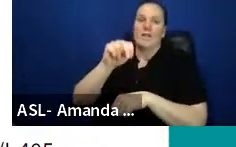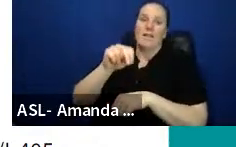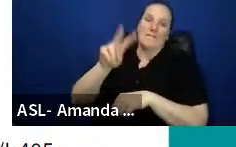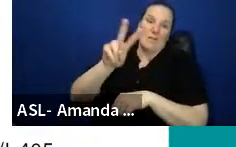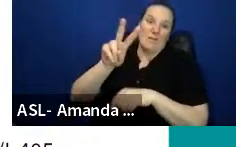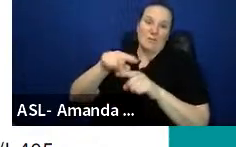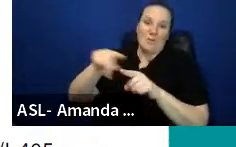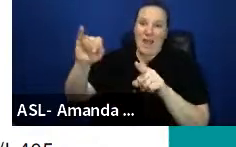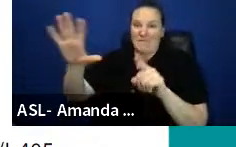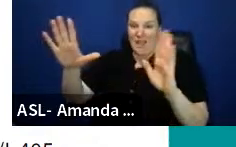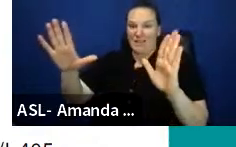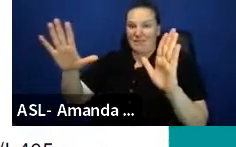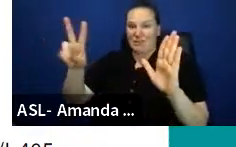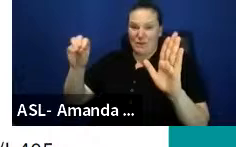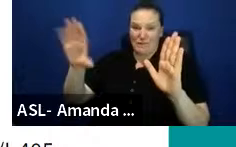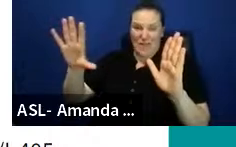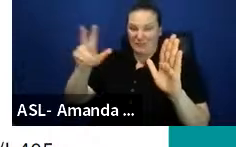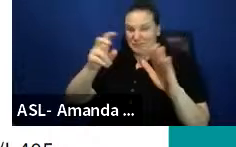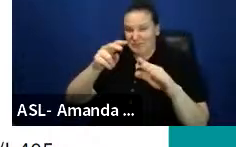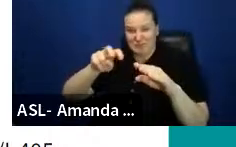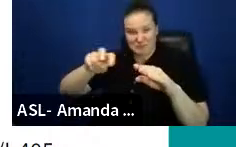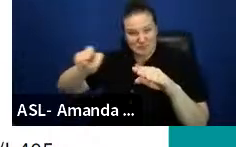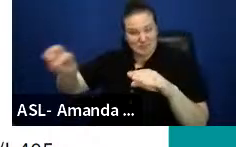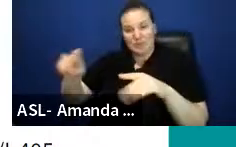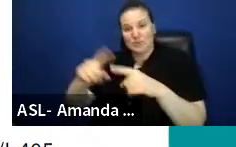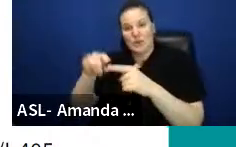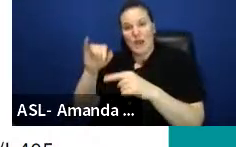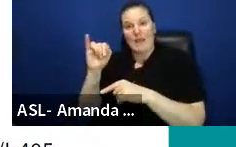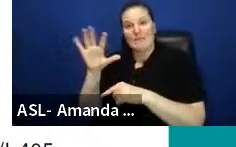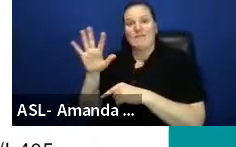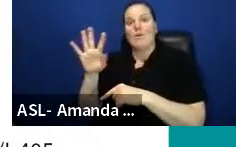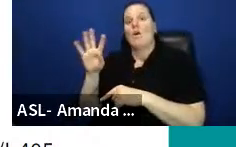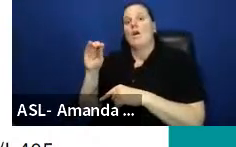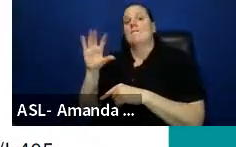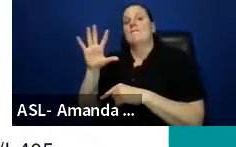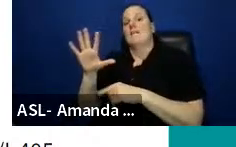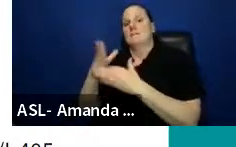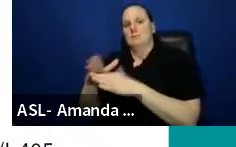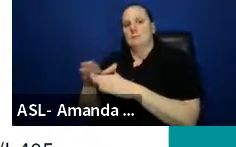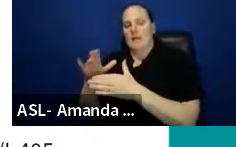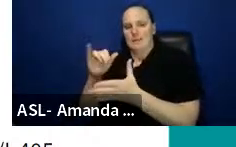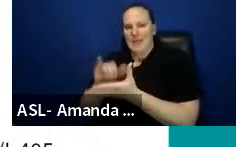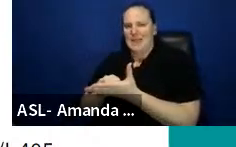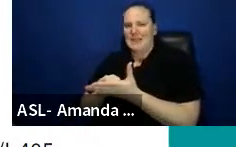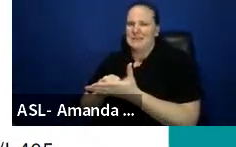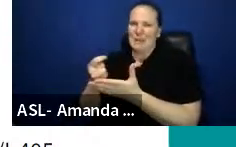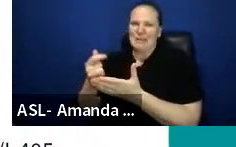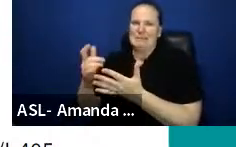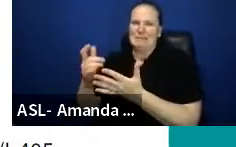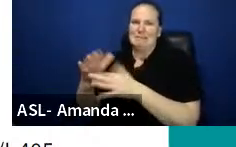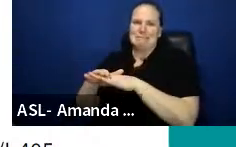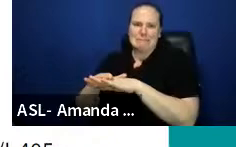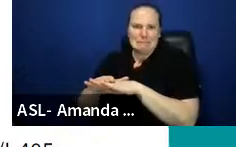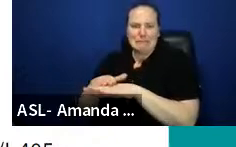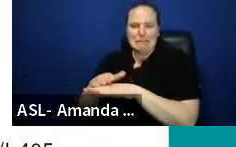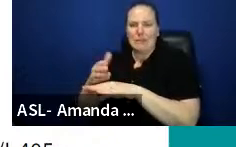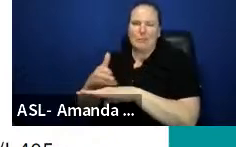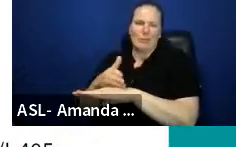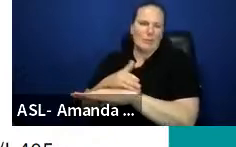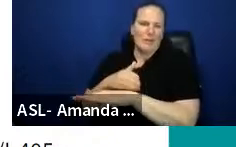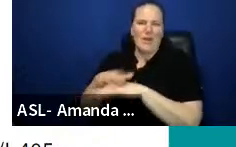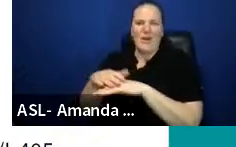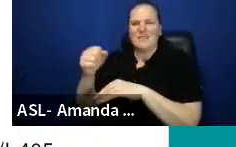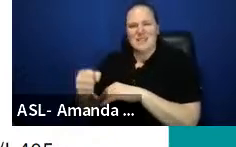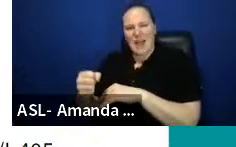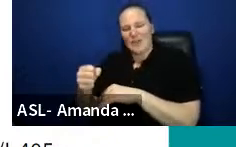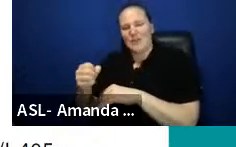the I-5, I-205 interchange, all the way down to the I-5, I-405 split, this is kind of dampening that, improvement there in the